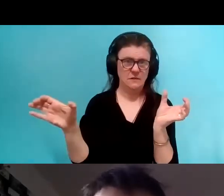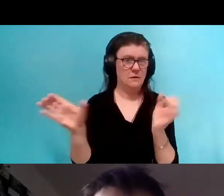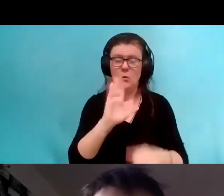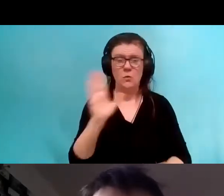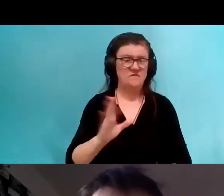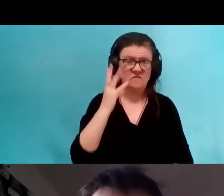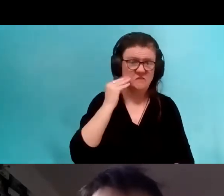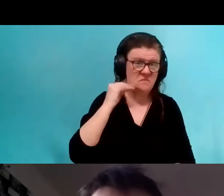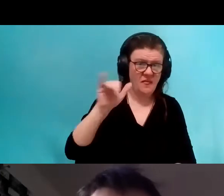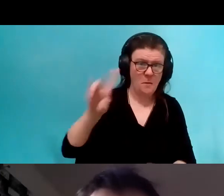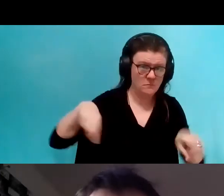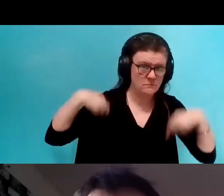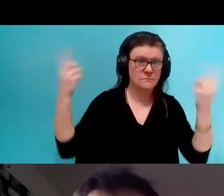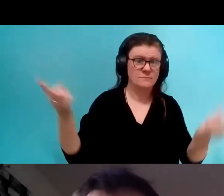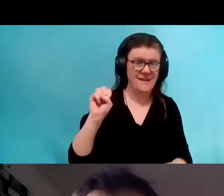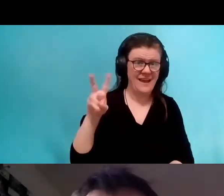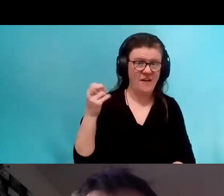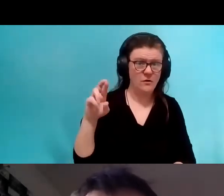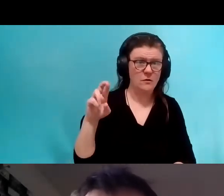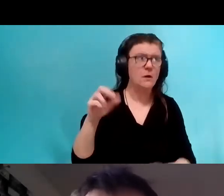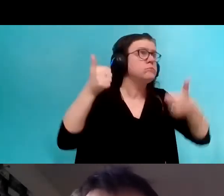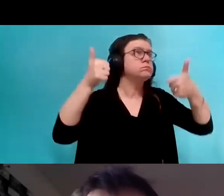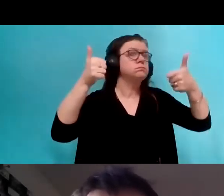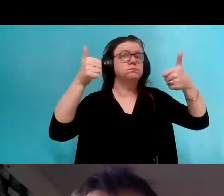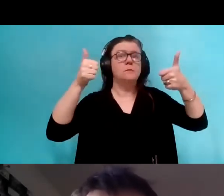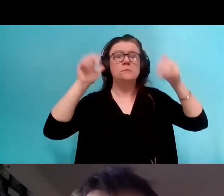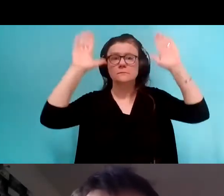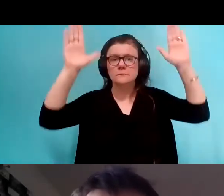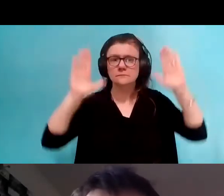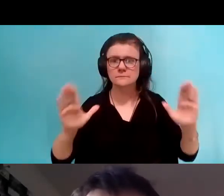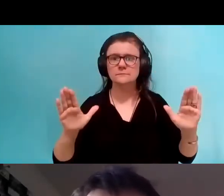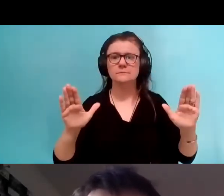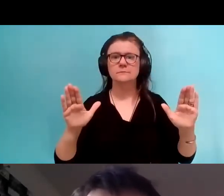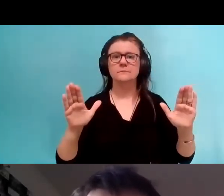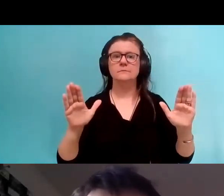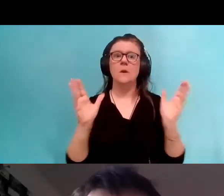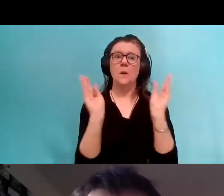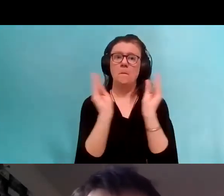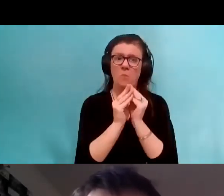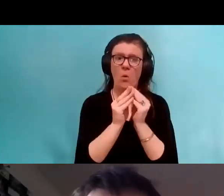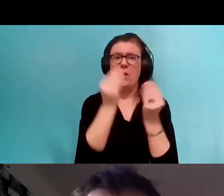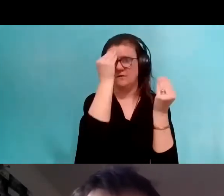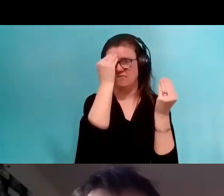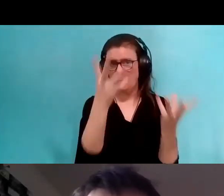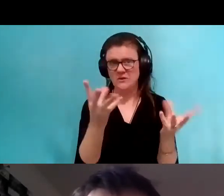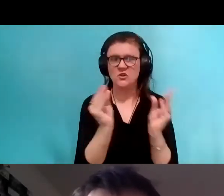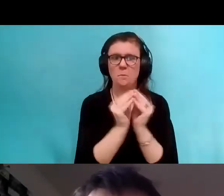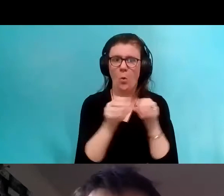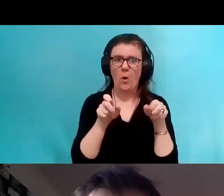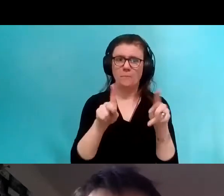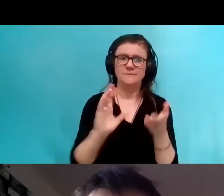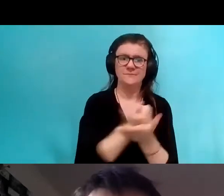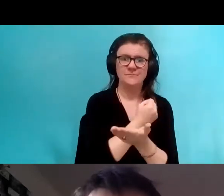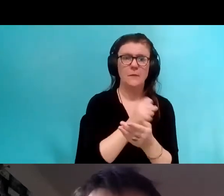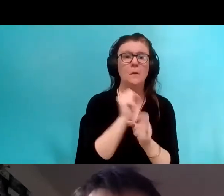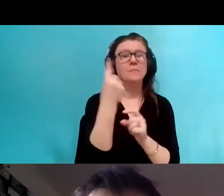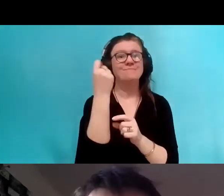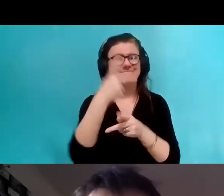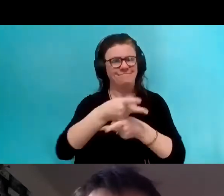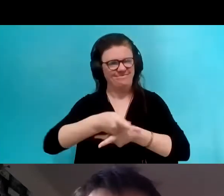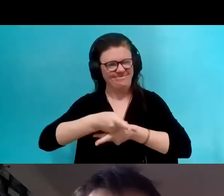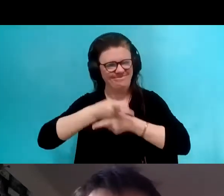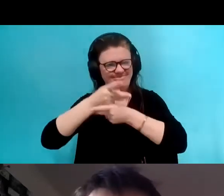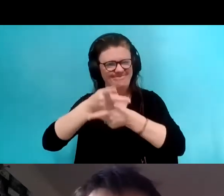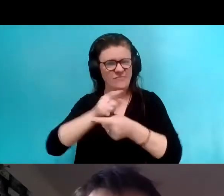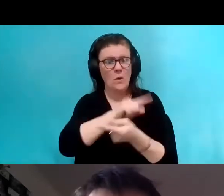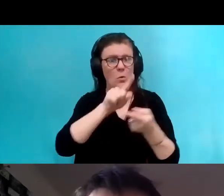seen before. Which is fantastic, and there's a huge amount more to be done, of course, but we do also need to have this conversation about